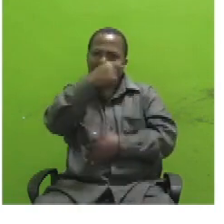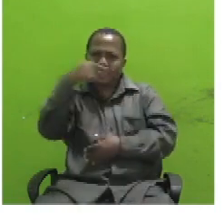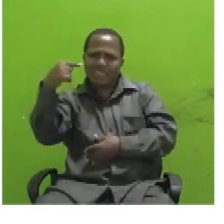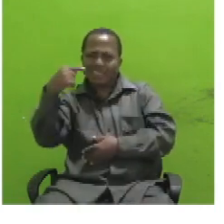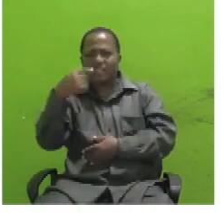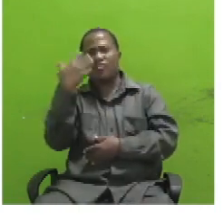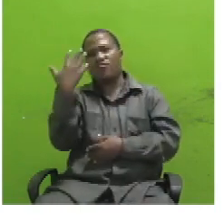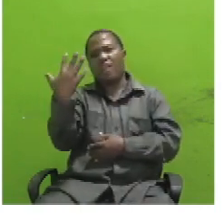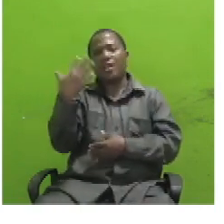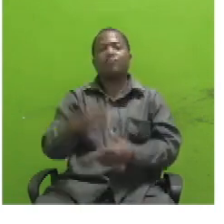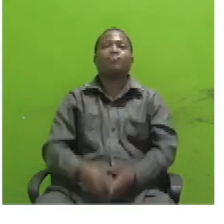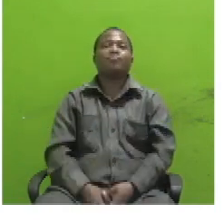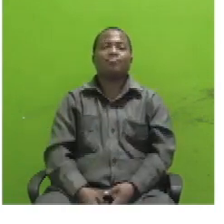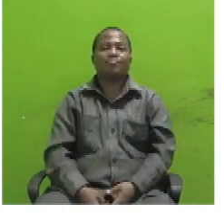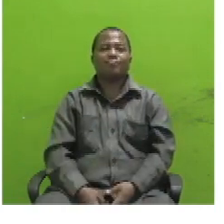5:30.